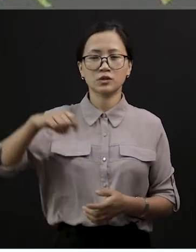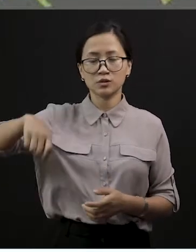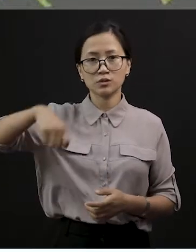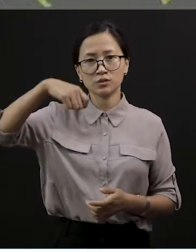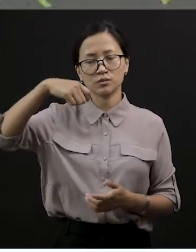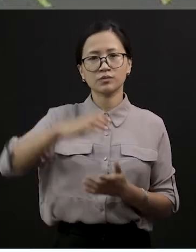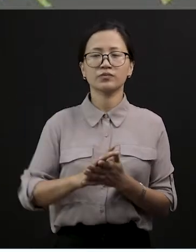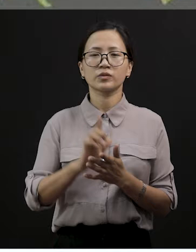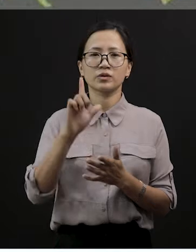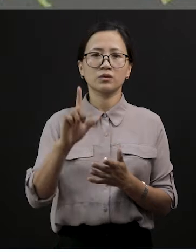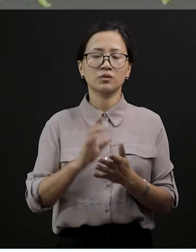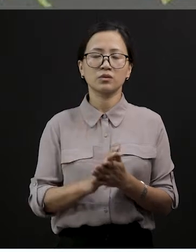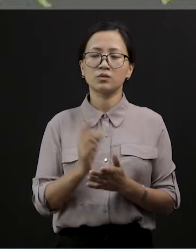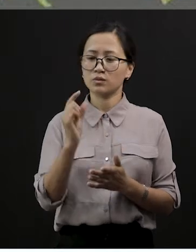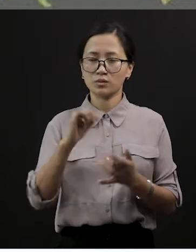soup.